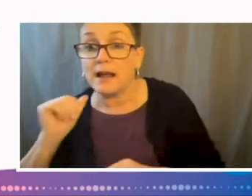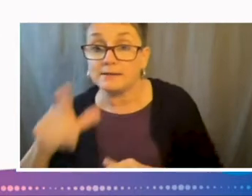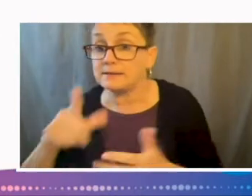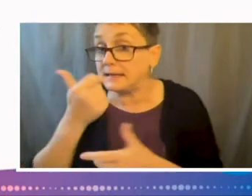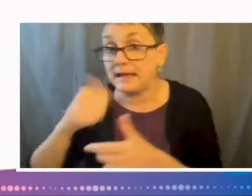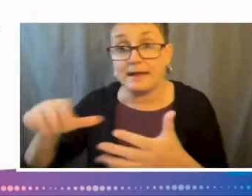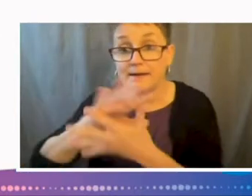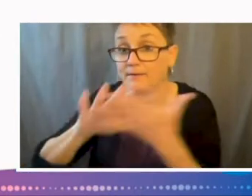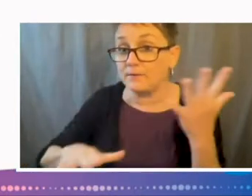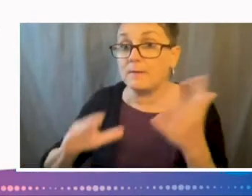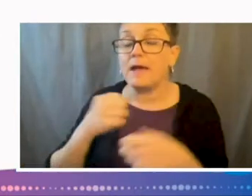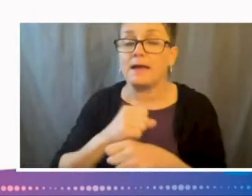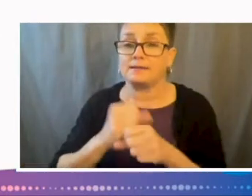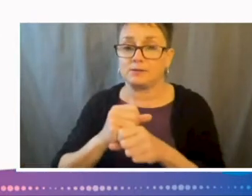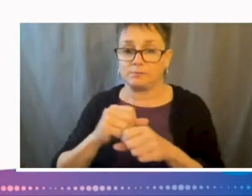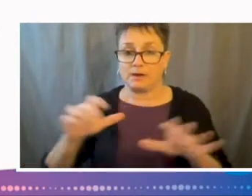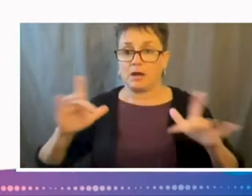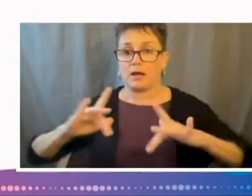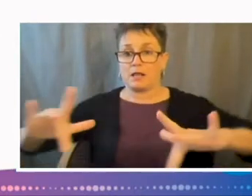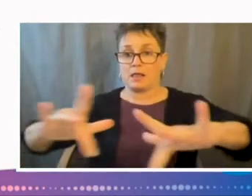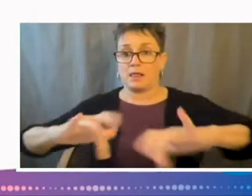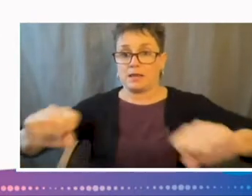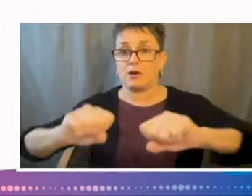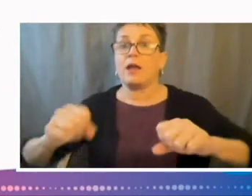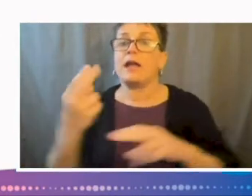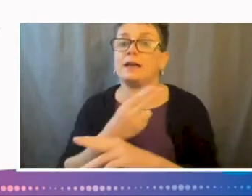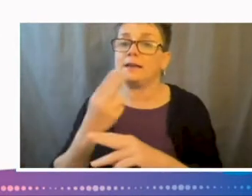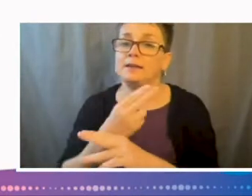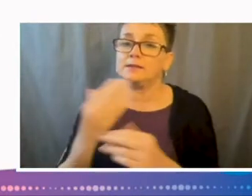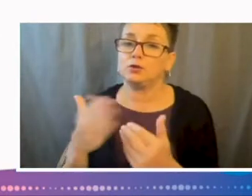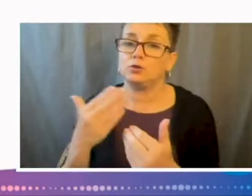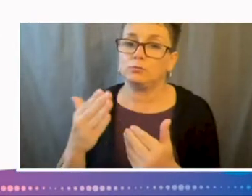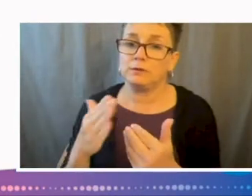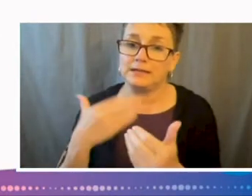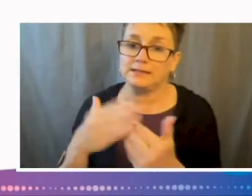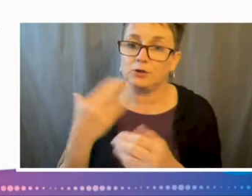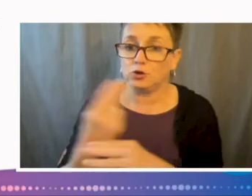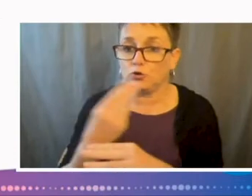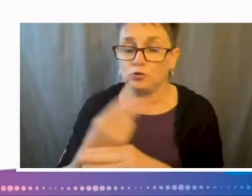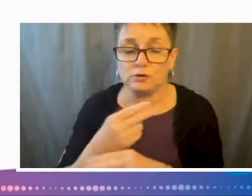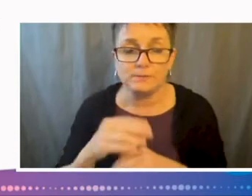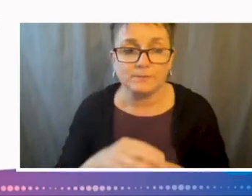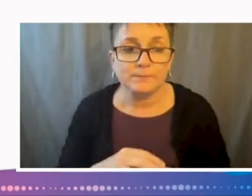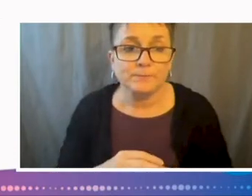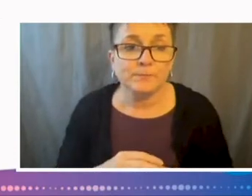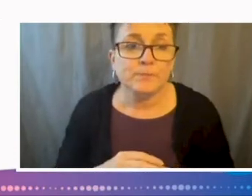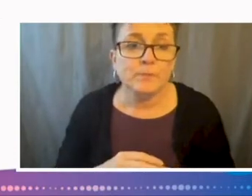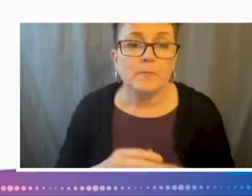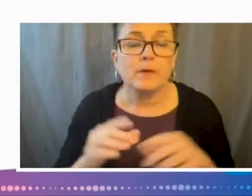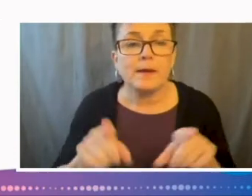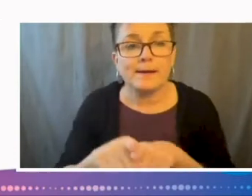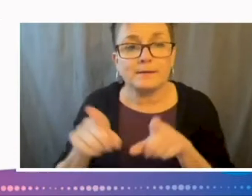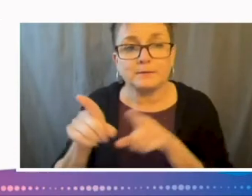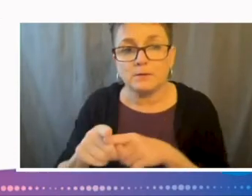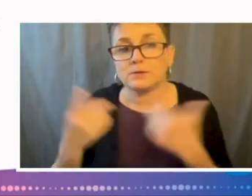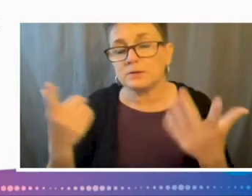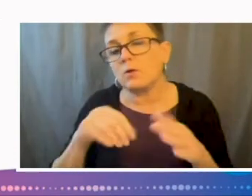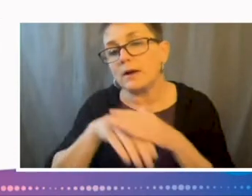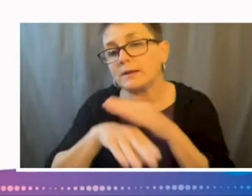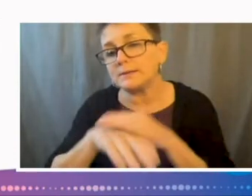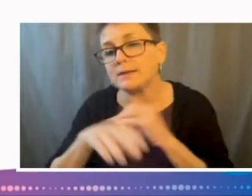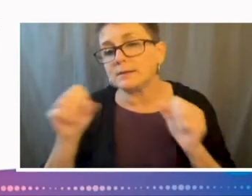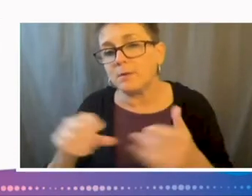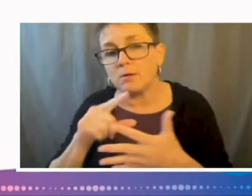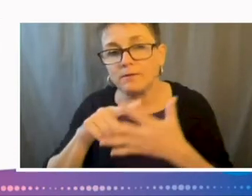path clear and easy to use is a critical aspect of actually using transit. And then, of course, the accessible features, we